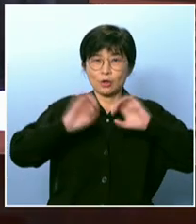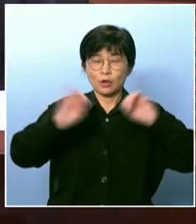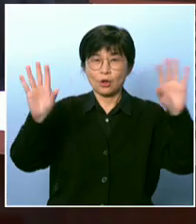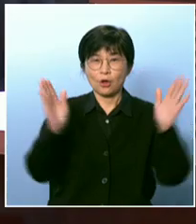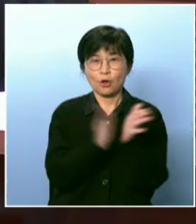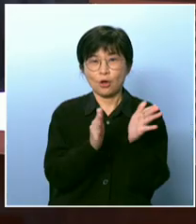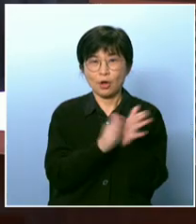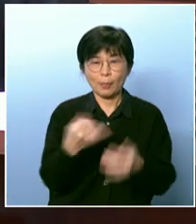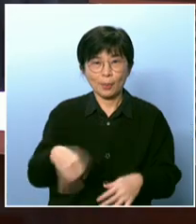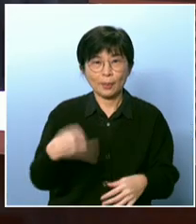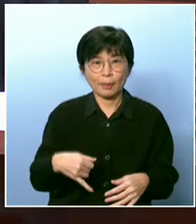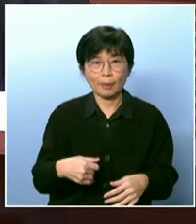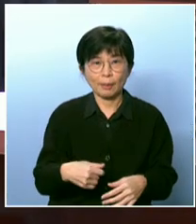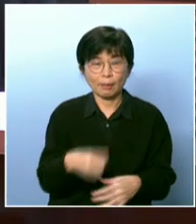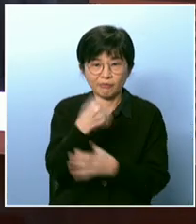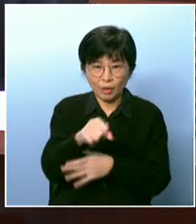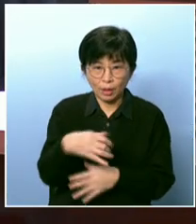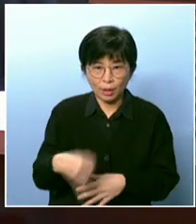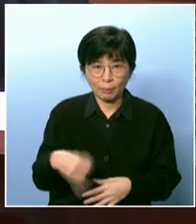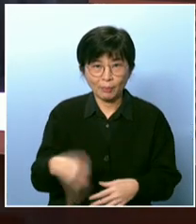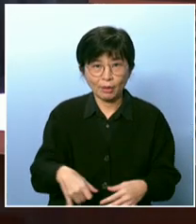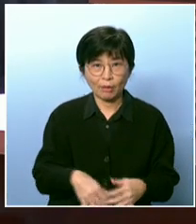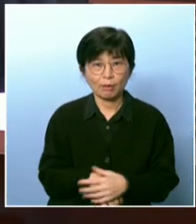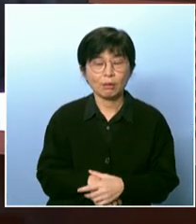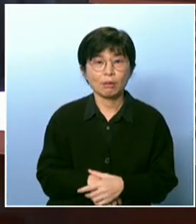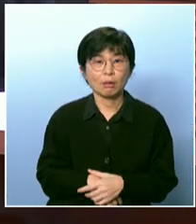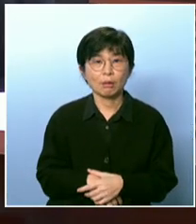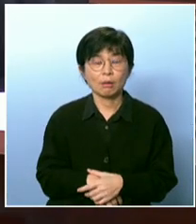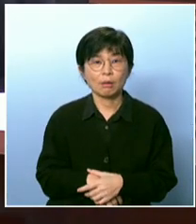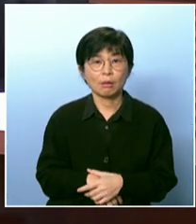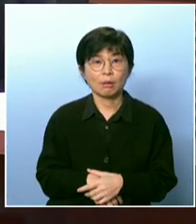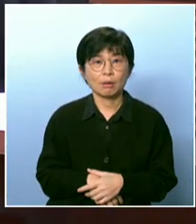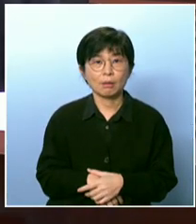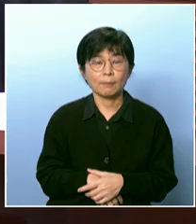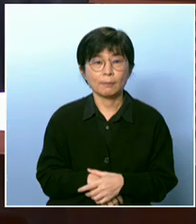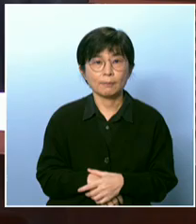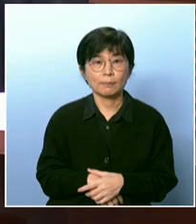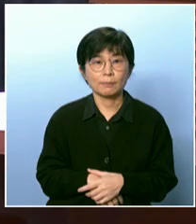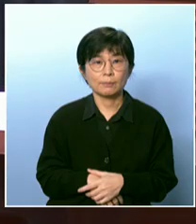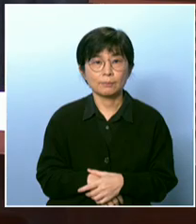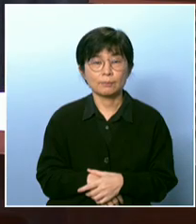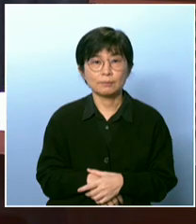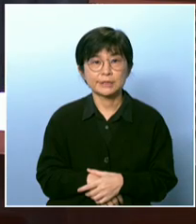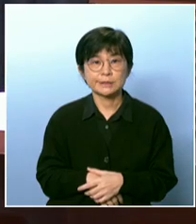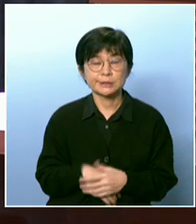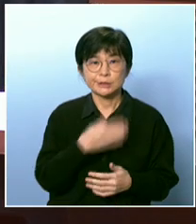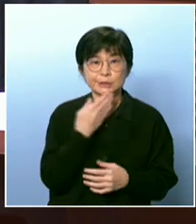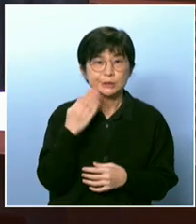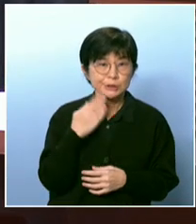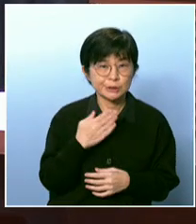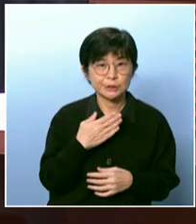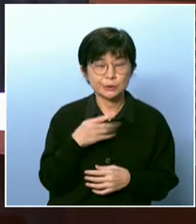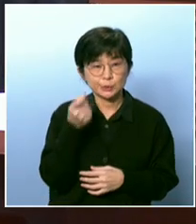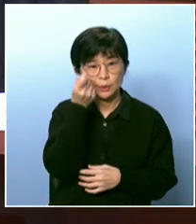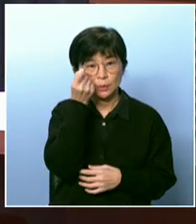government is in a bad position because they cannot be